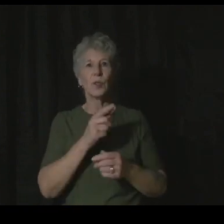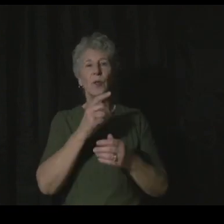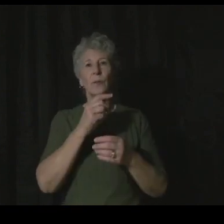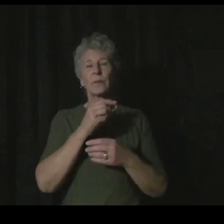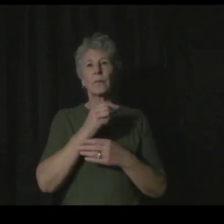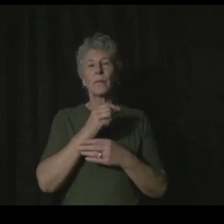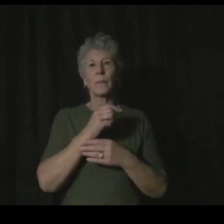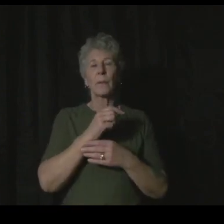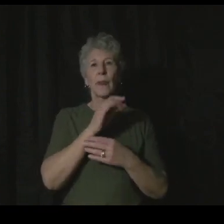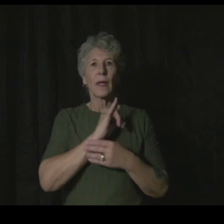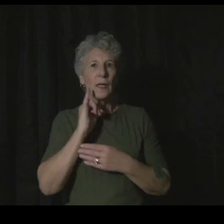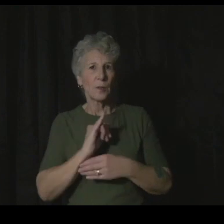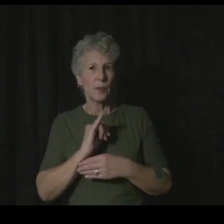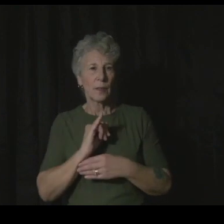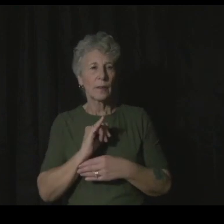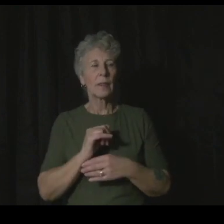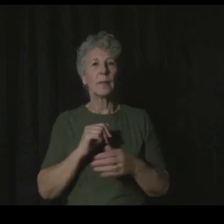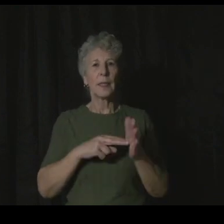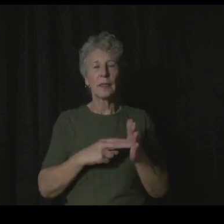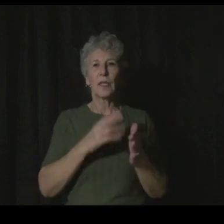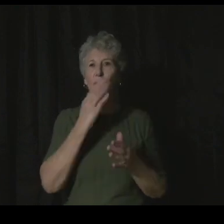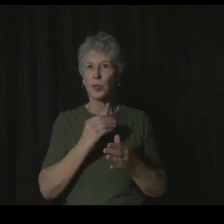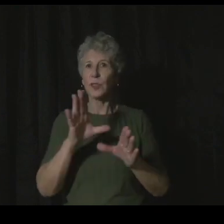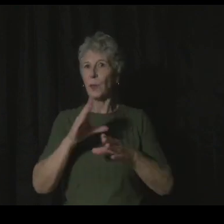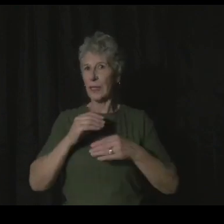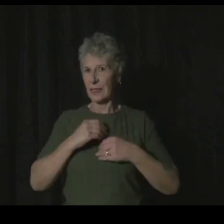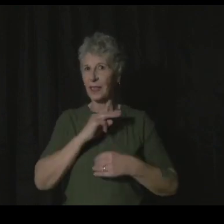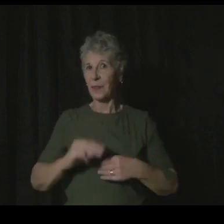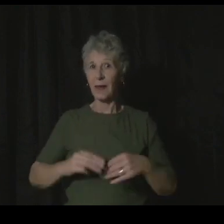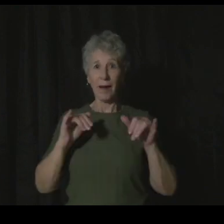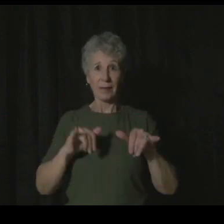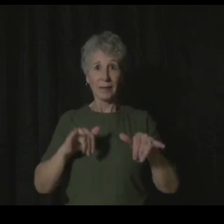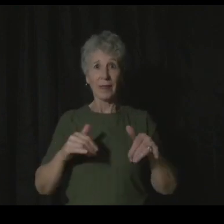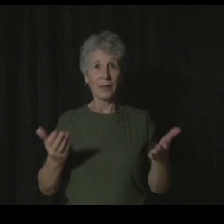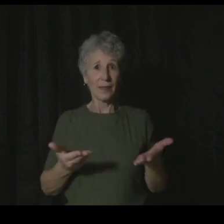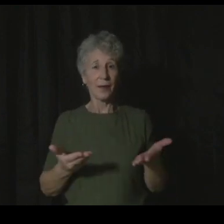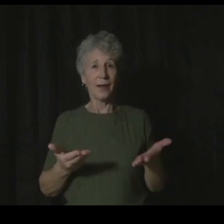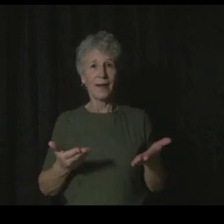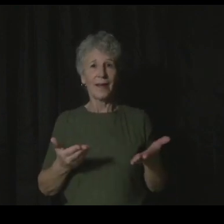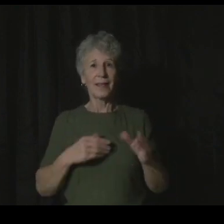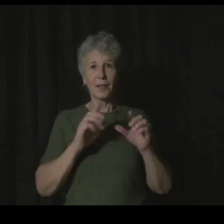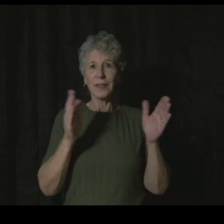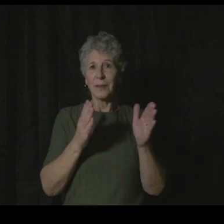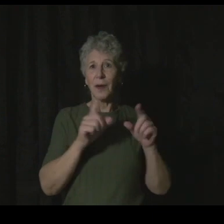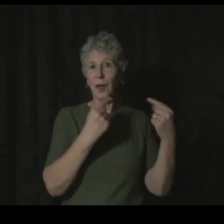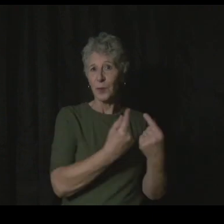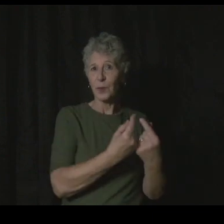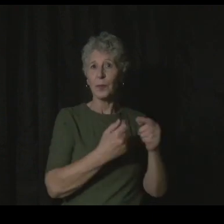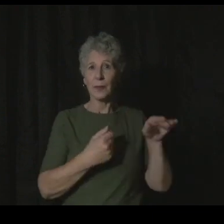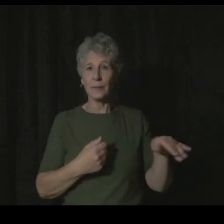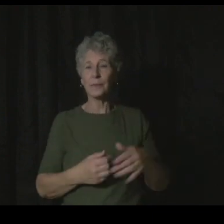that is, Jews who receive the Messiah, are still in existence. We call them the remnant. We're going to look at that in detail.